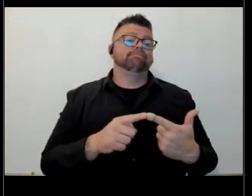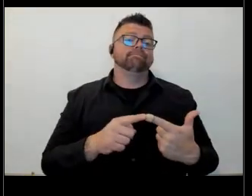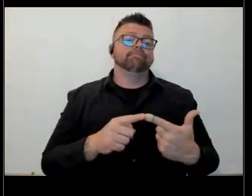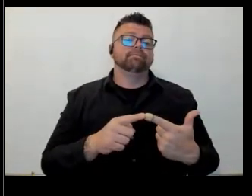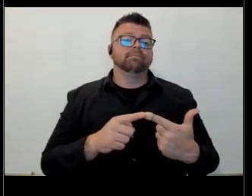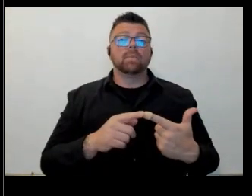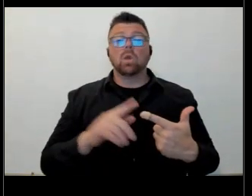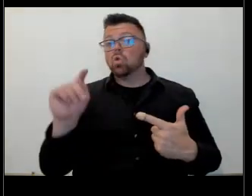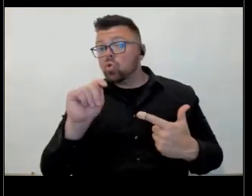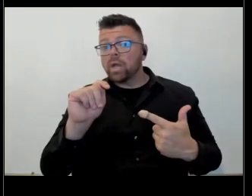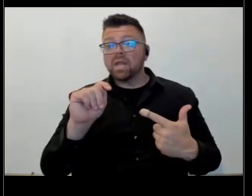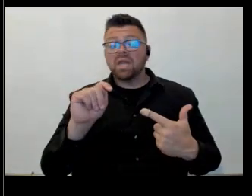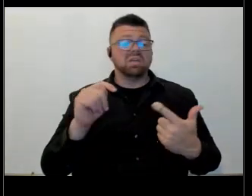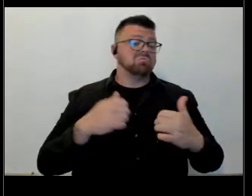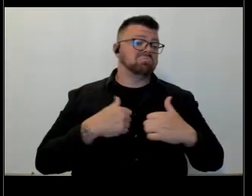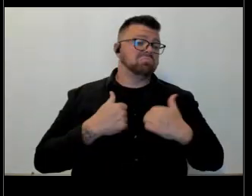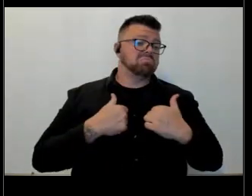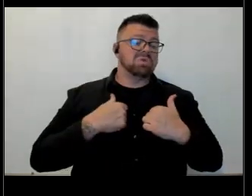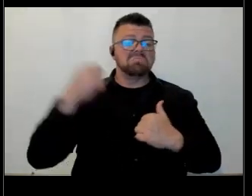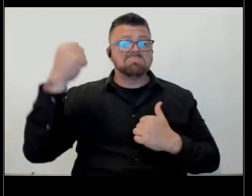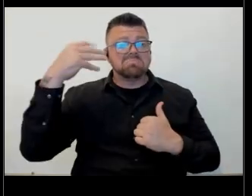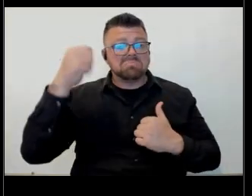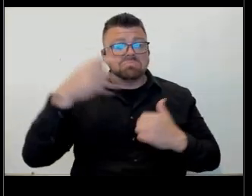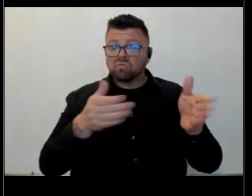toilet and bathing rooms,